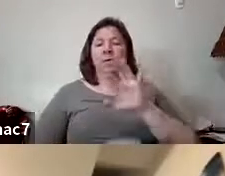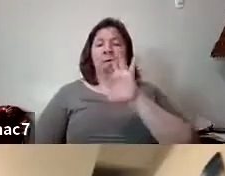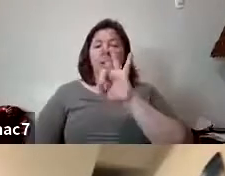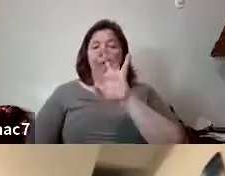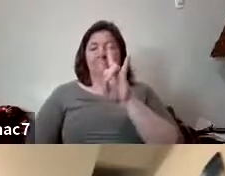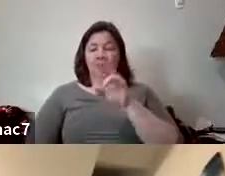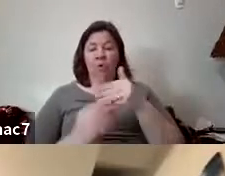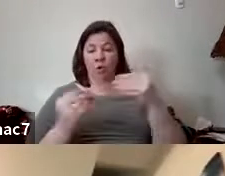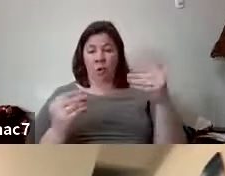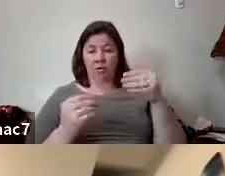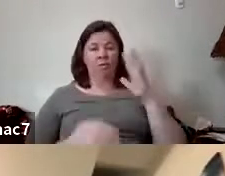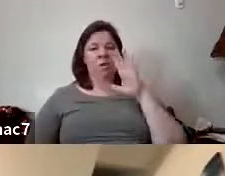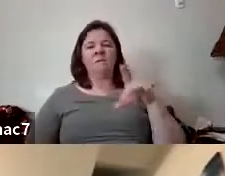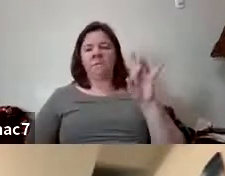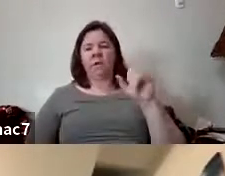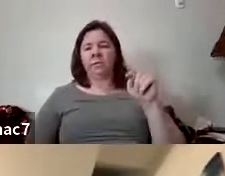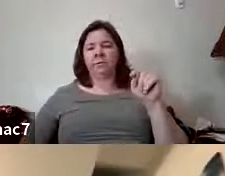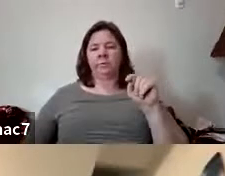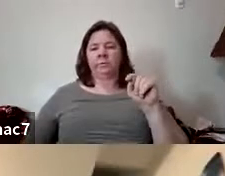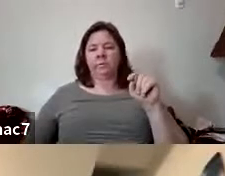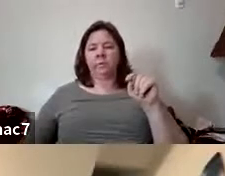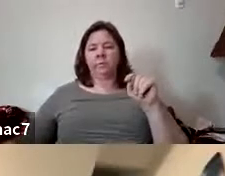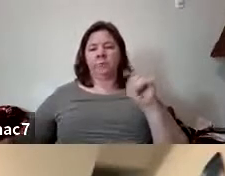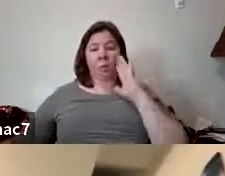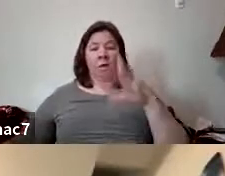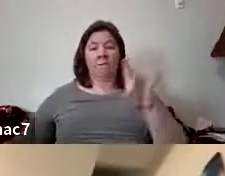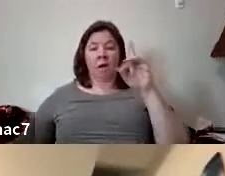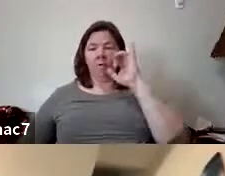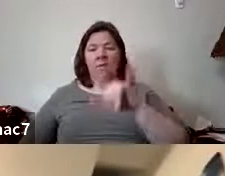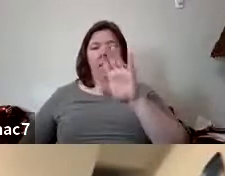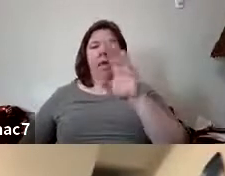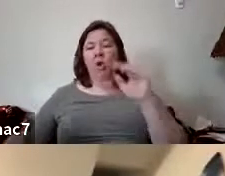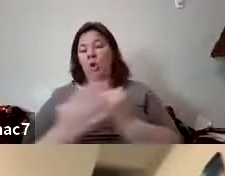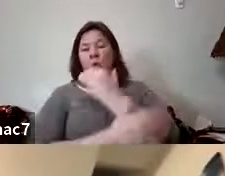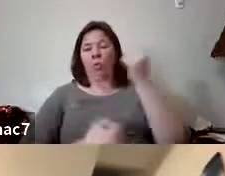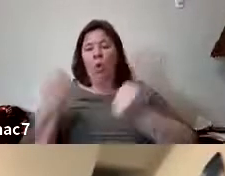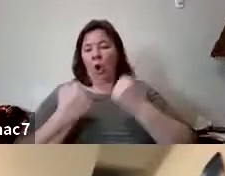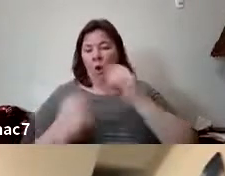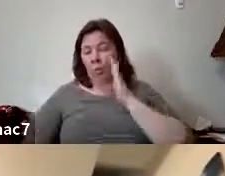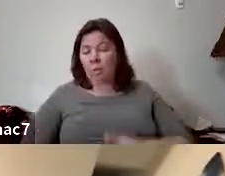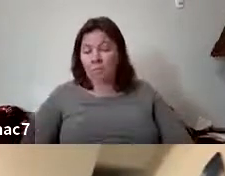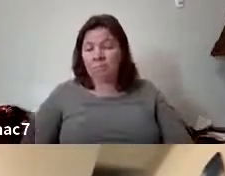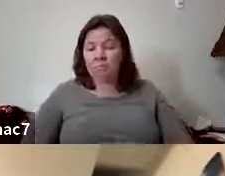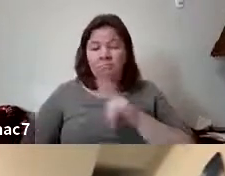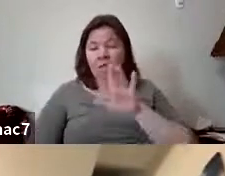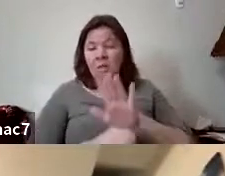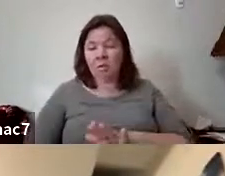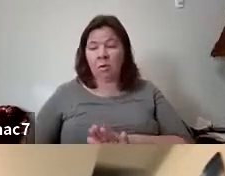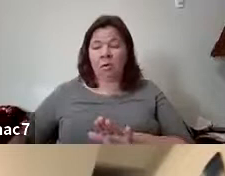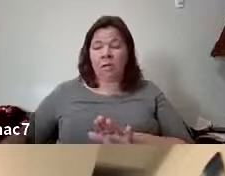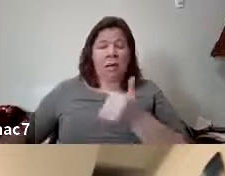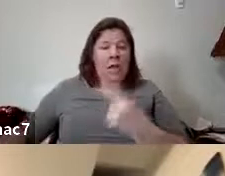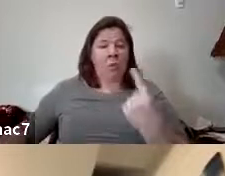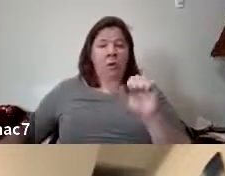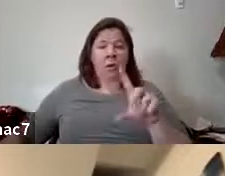would find that $97 and go get it for that brand new Mercedes-Benz? I guarantee you everybody will find